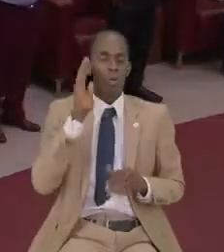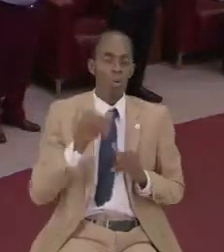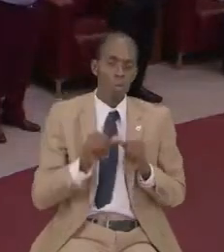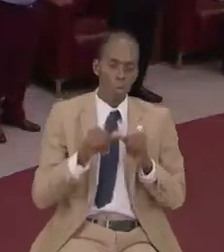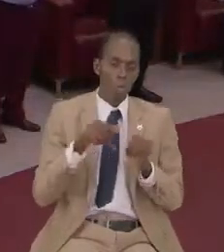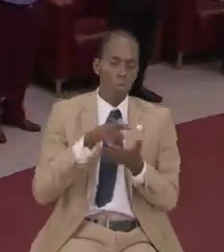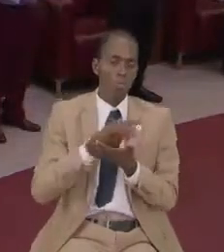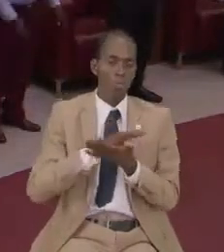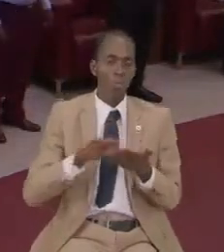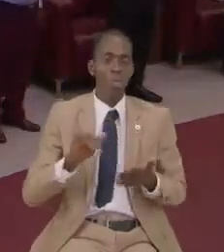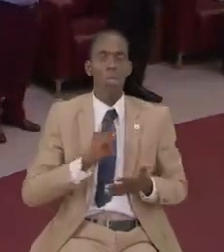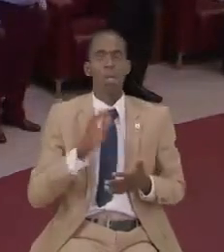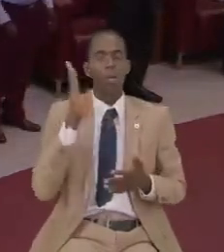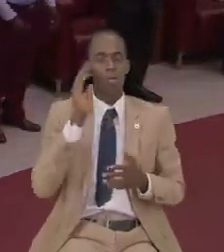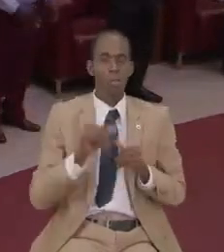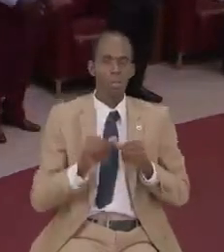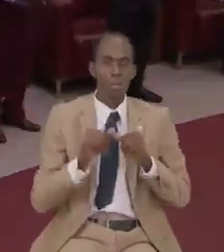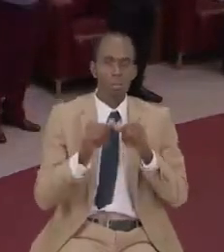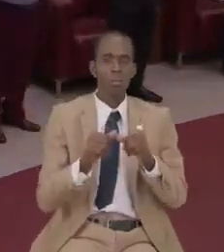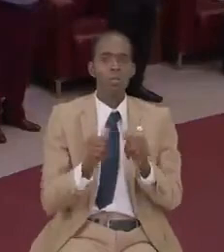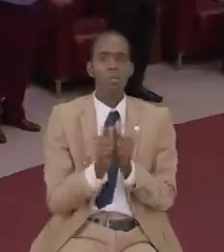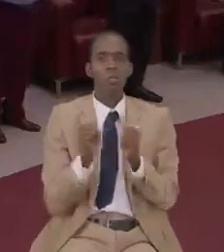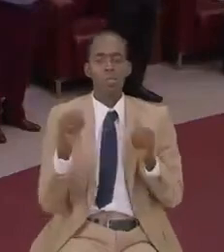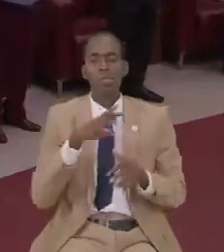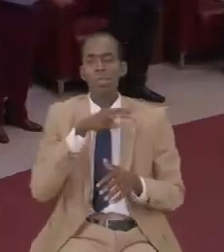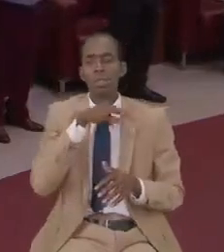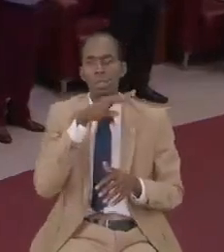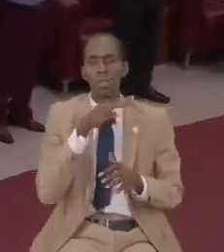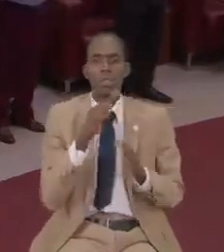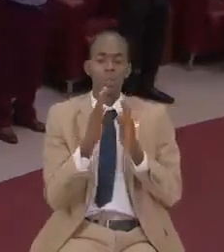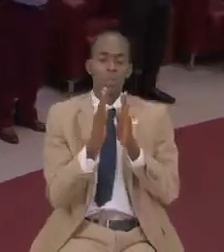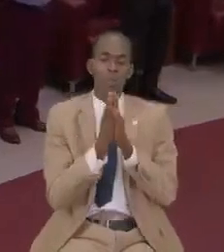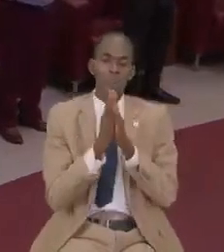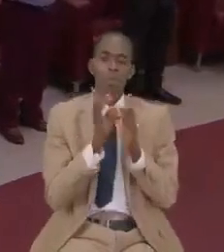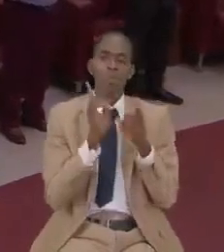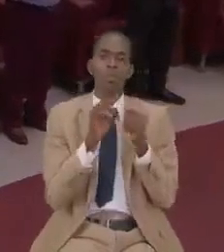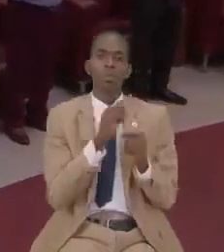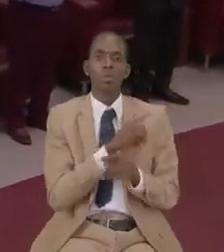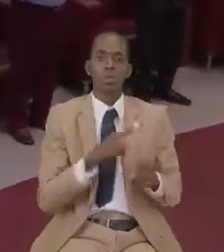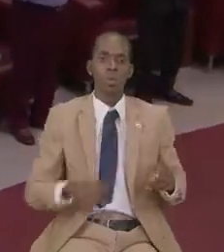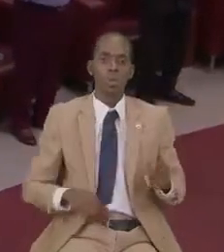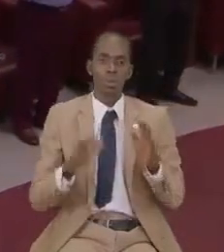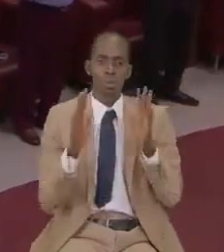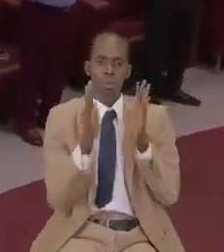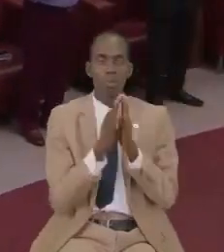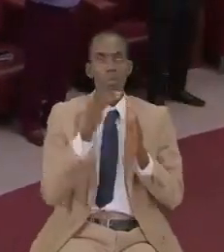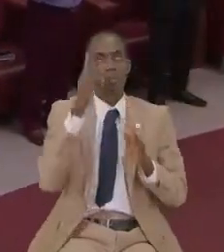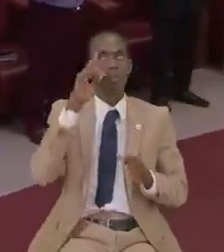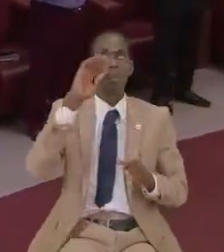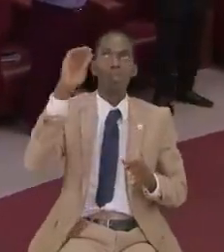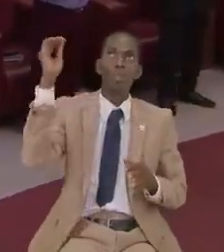I will remain undefiled. Call upon the Lord. Pray for grace.